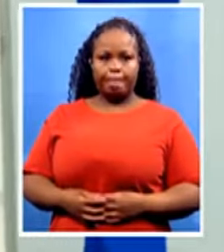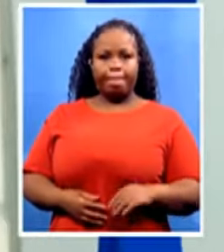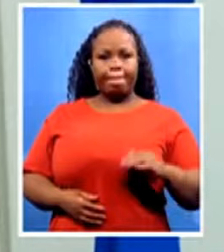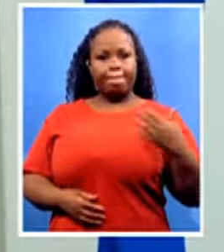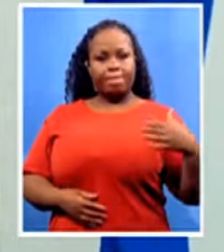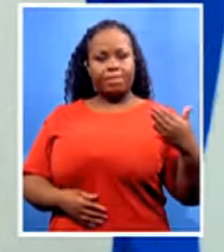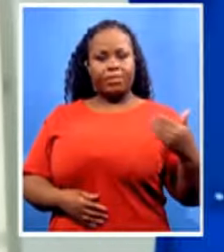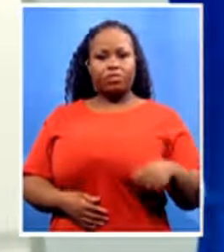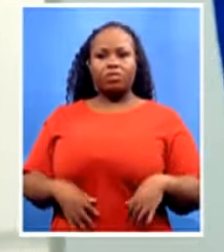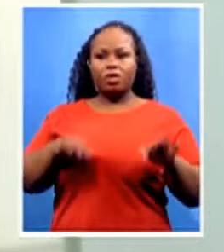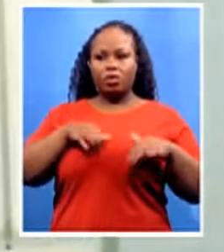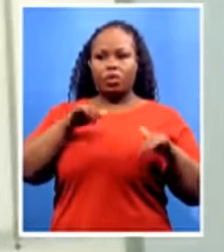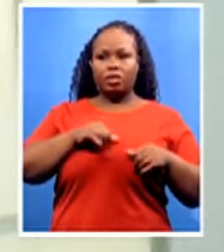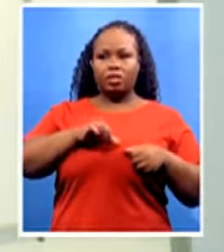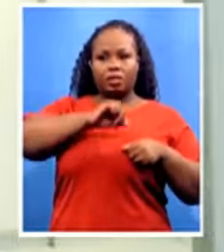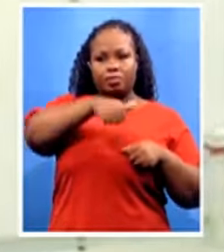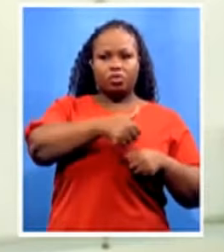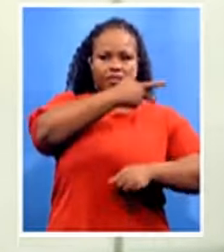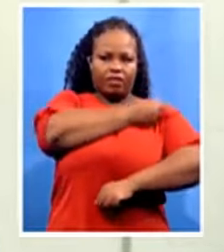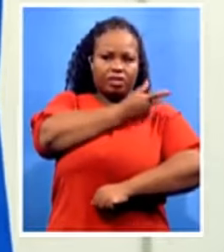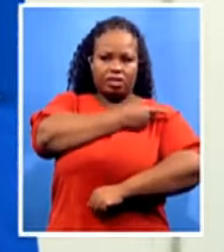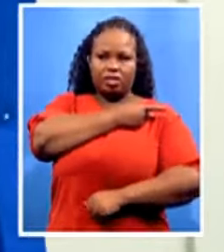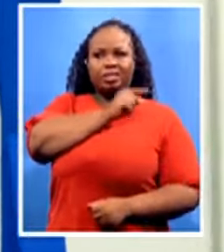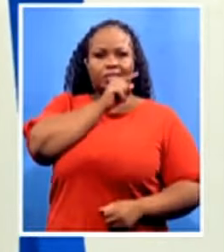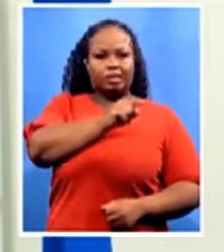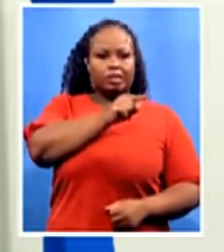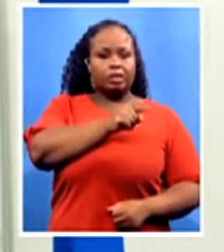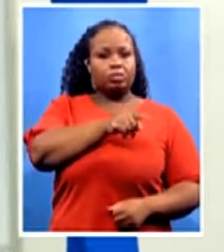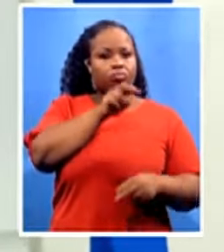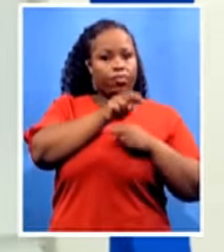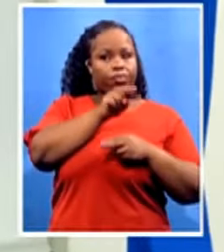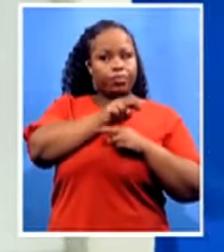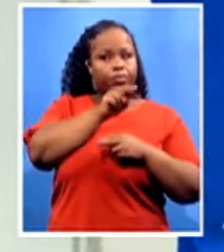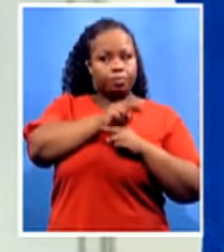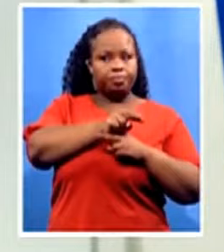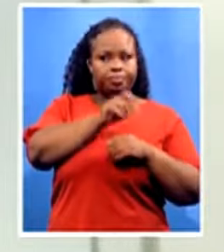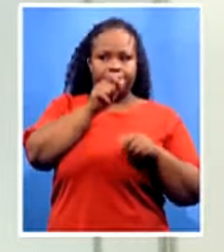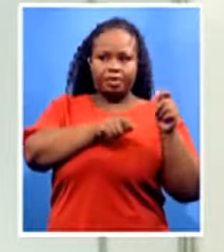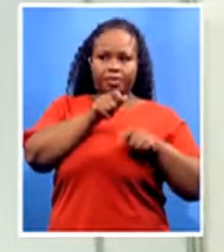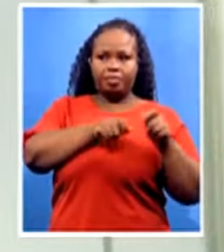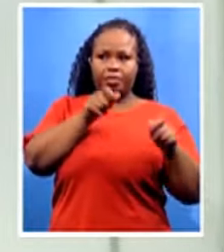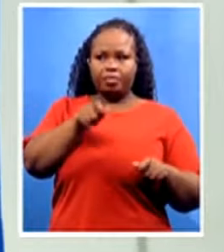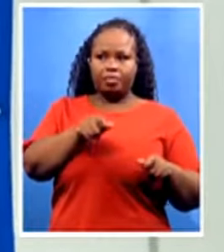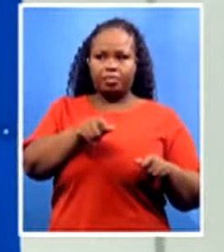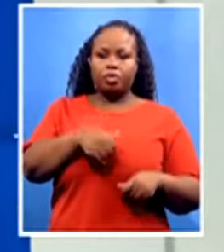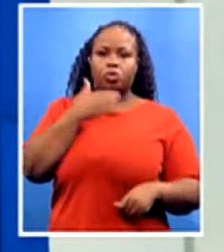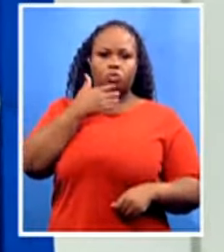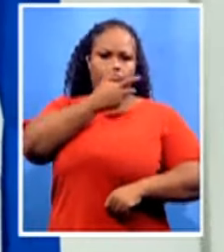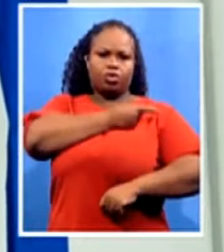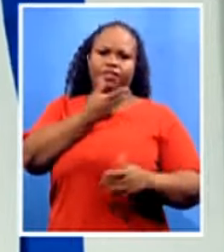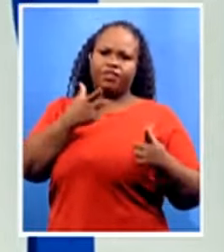that's basically where they monitor people who have just been vaccinated for any side effects.